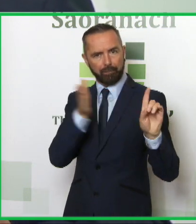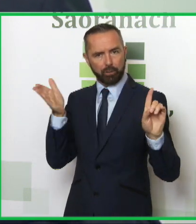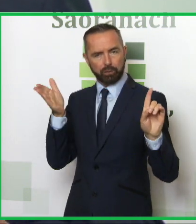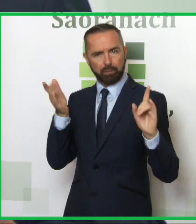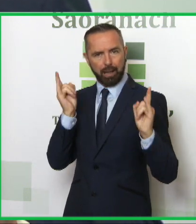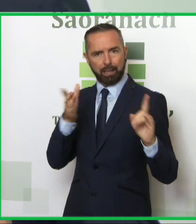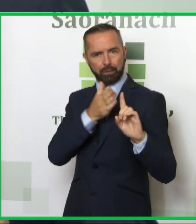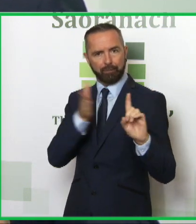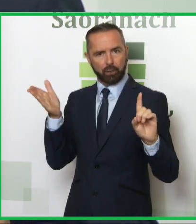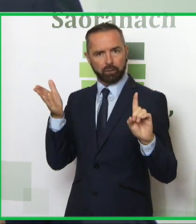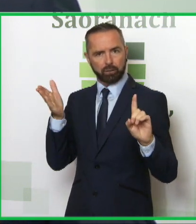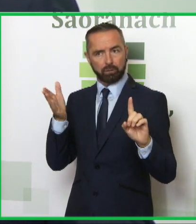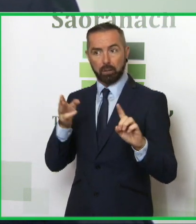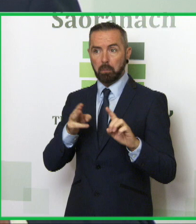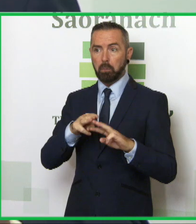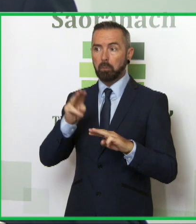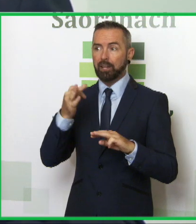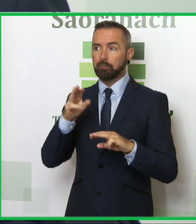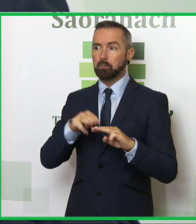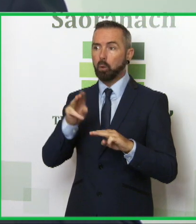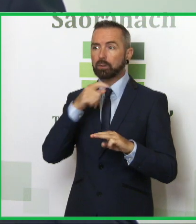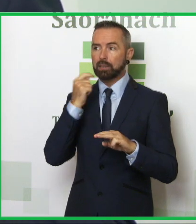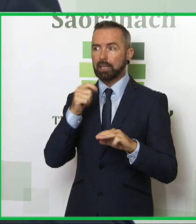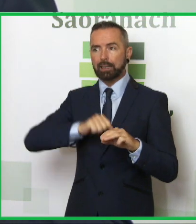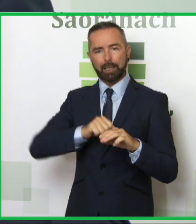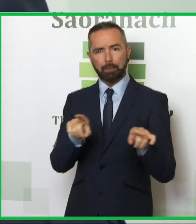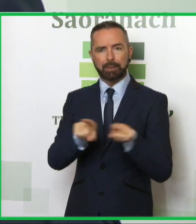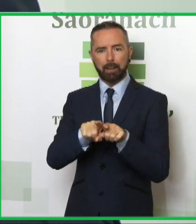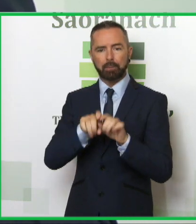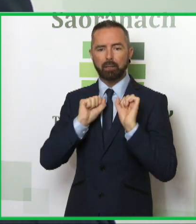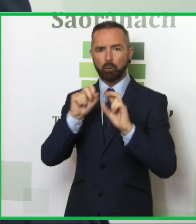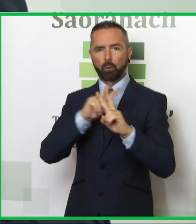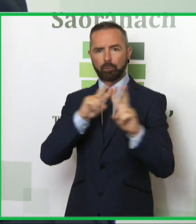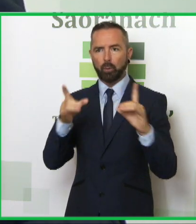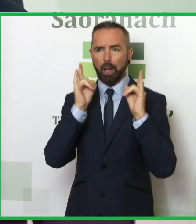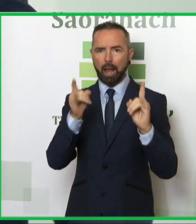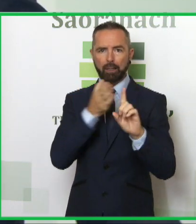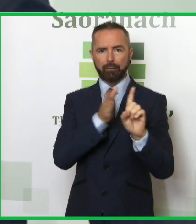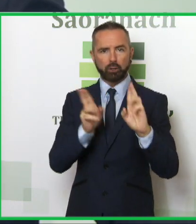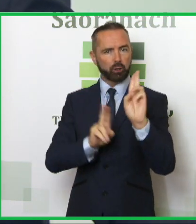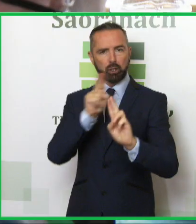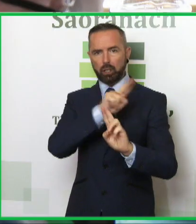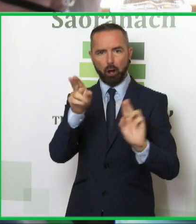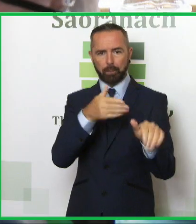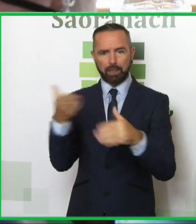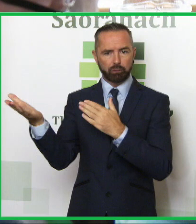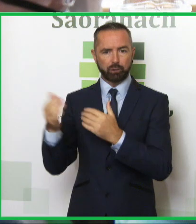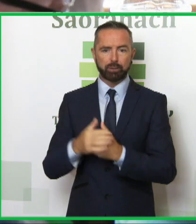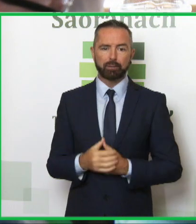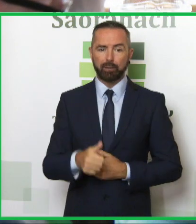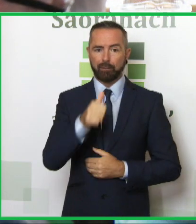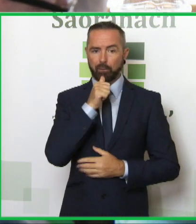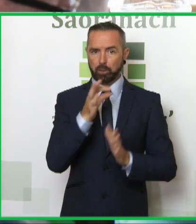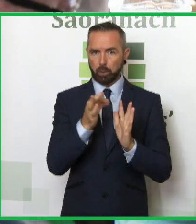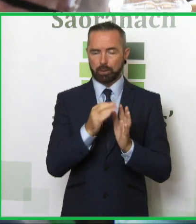a majority view that the status quo should be retained, you're expressing a view, consequently, that health diversion shouldn't be introduced. Okay, so that's the first point.